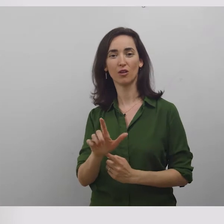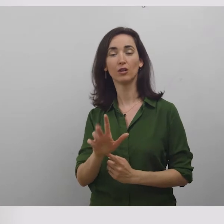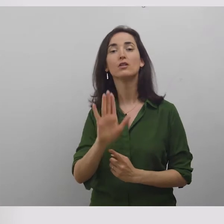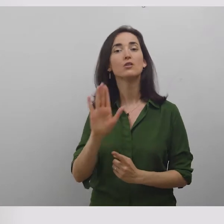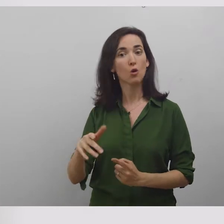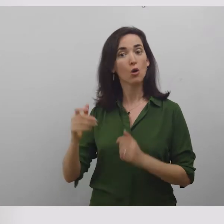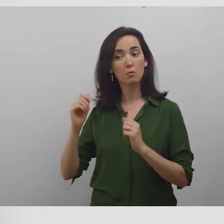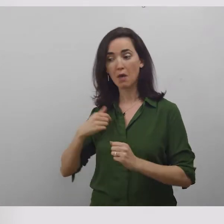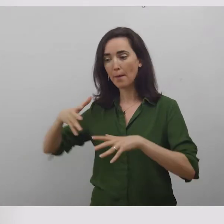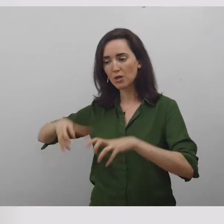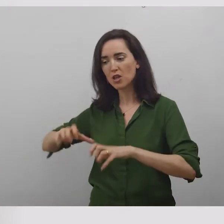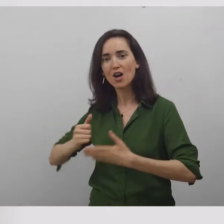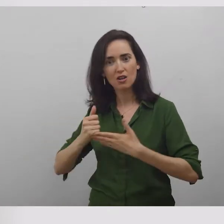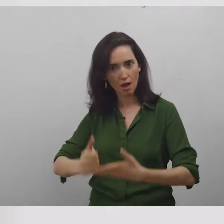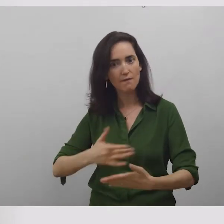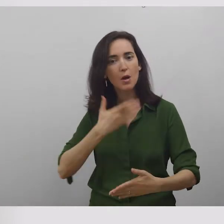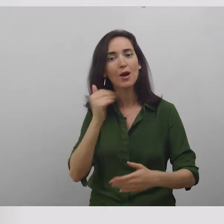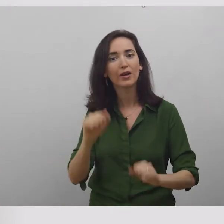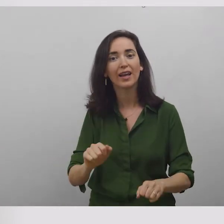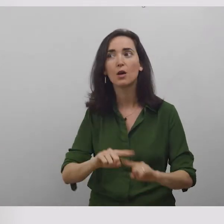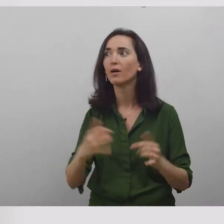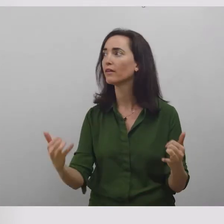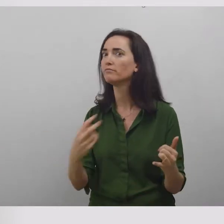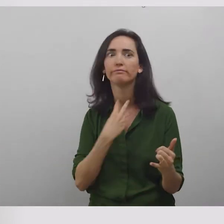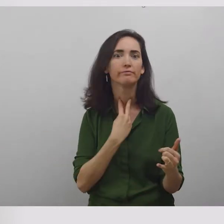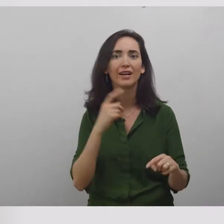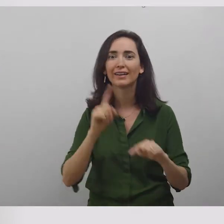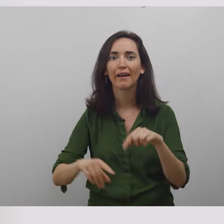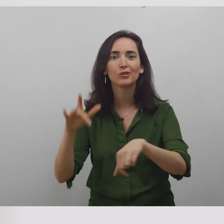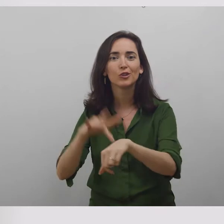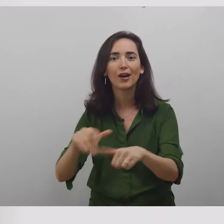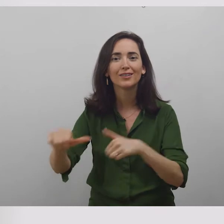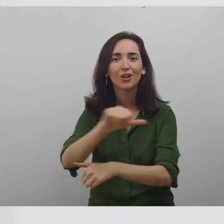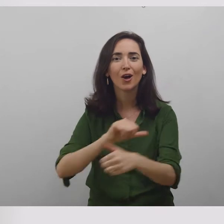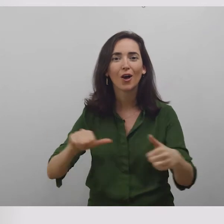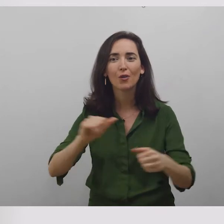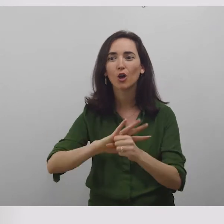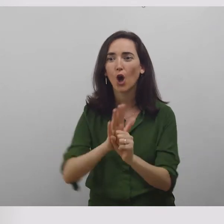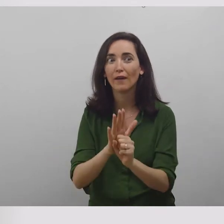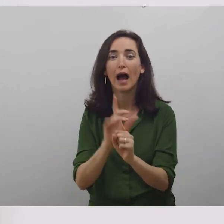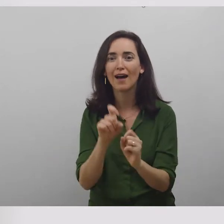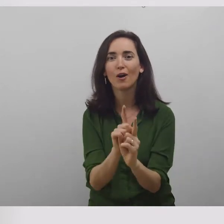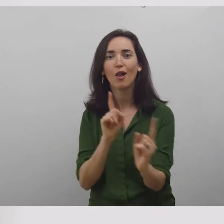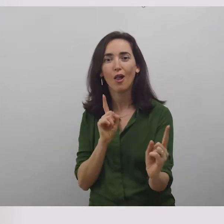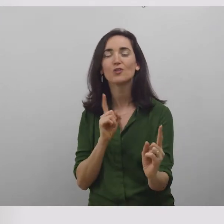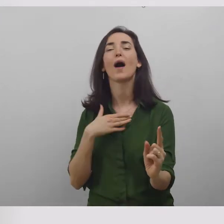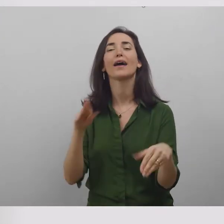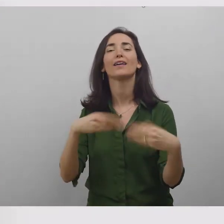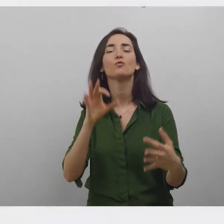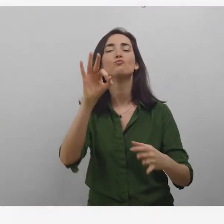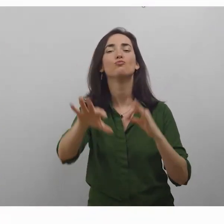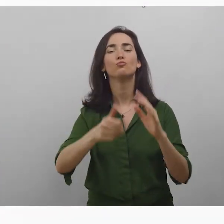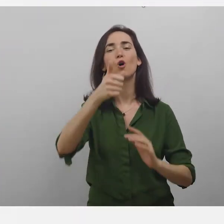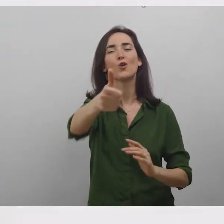since we are not able to work directly on people at the time, here are some tips that you can apply at home to help